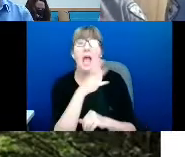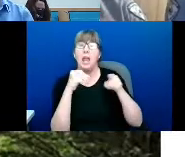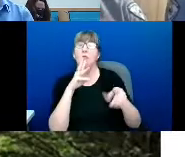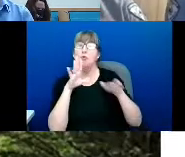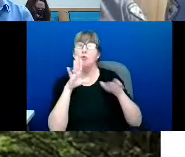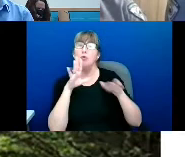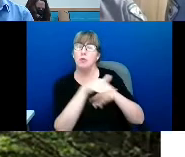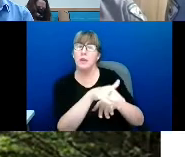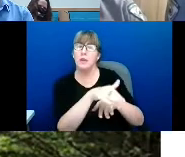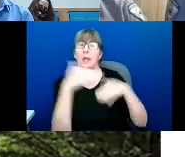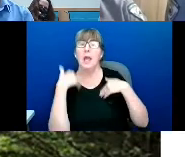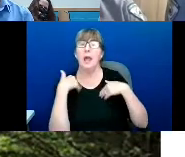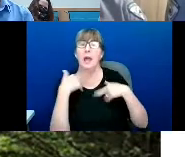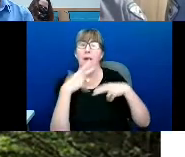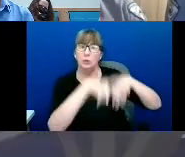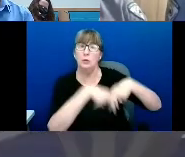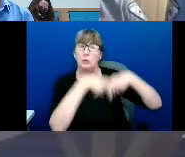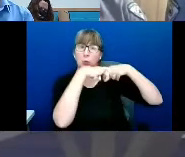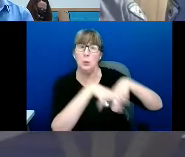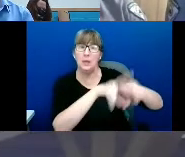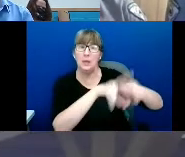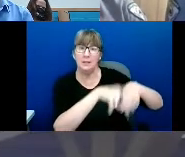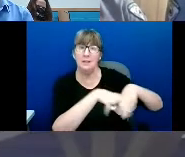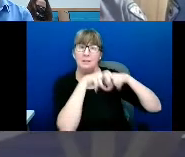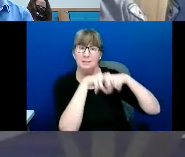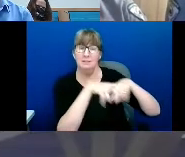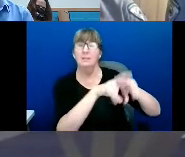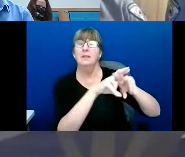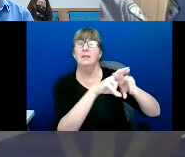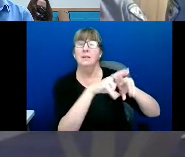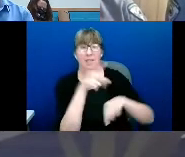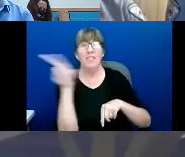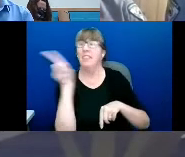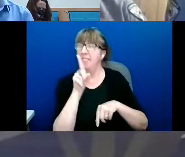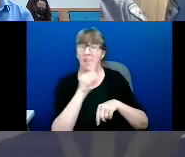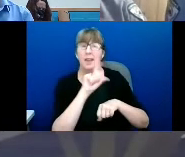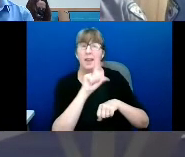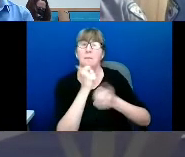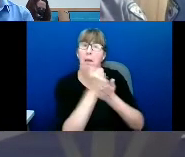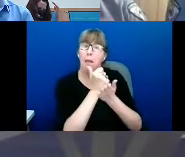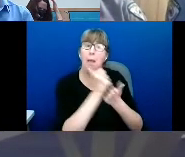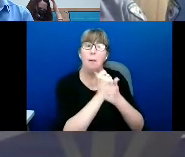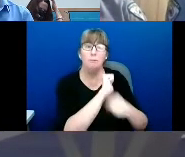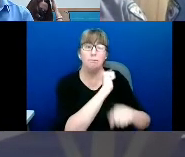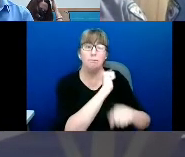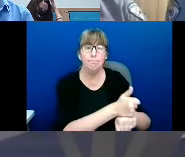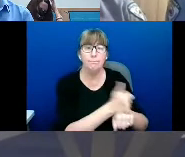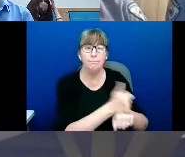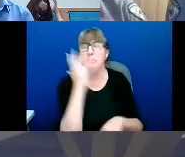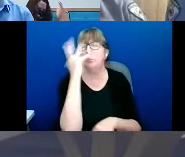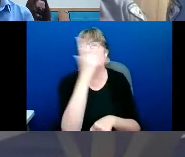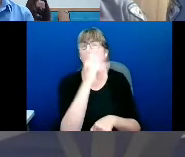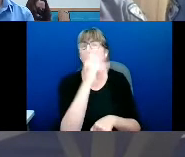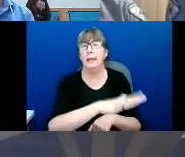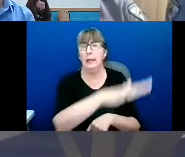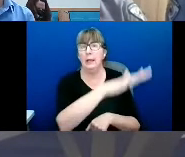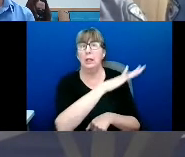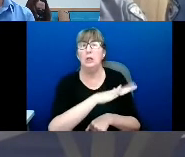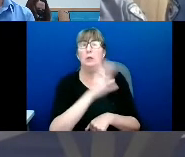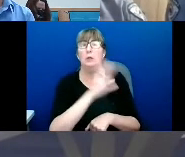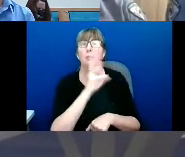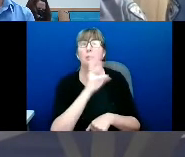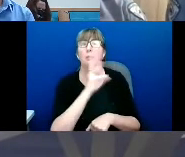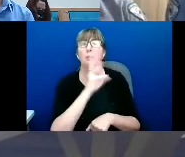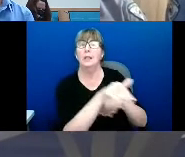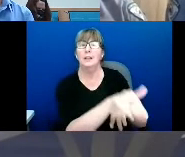that well, but I think at one point there's a slide of this swing in a pretty area along the creek.